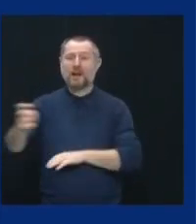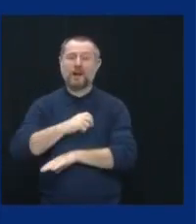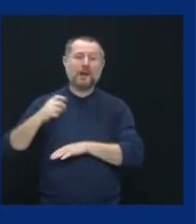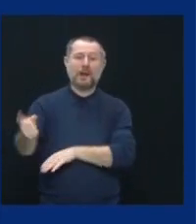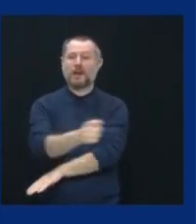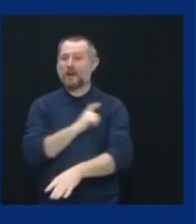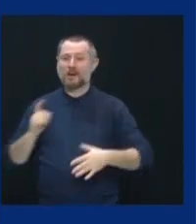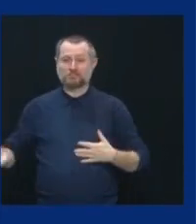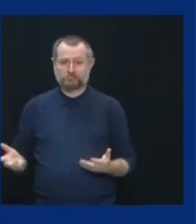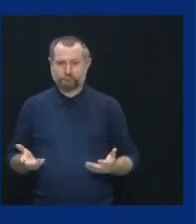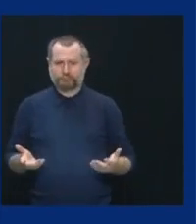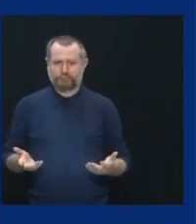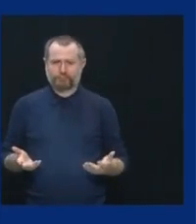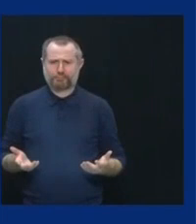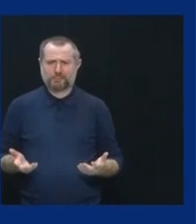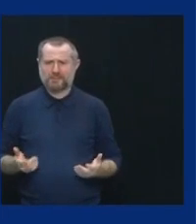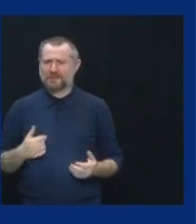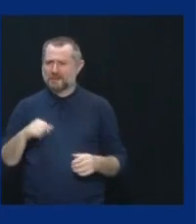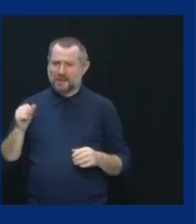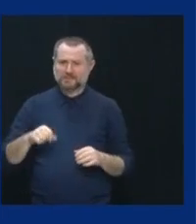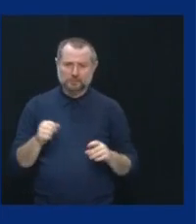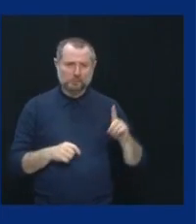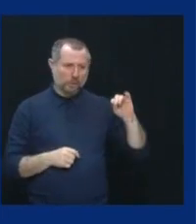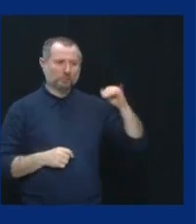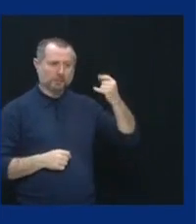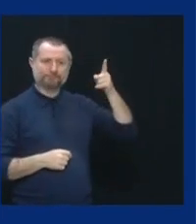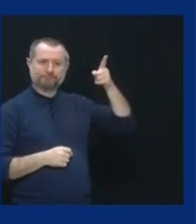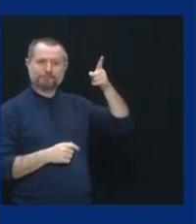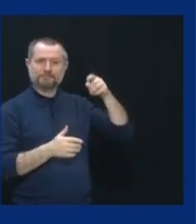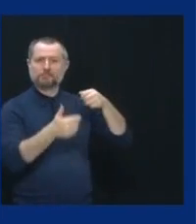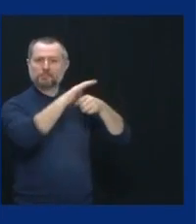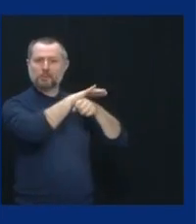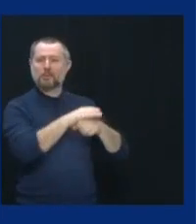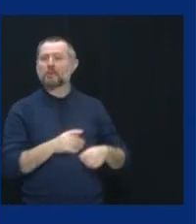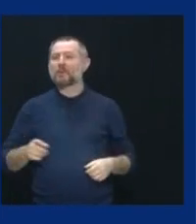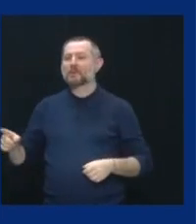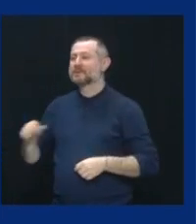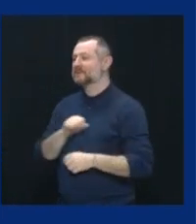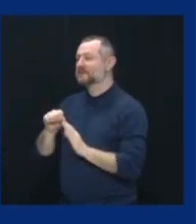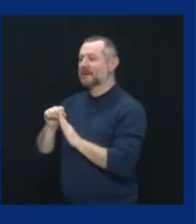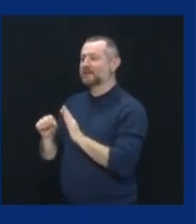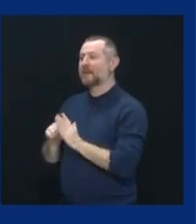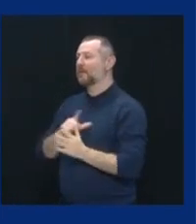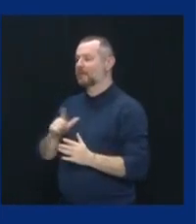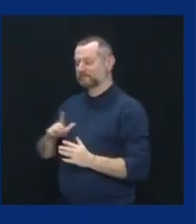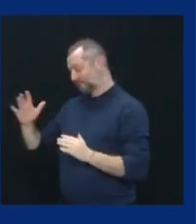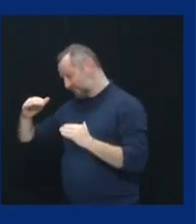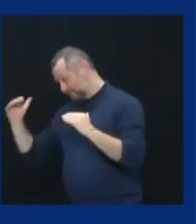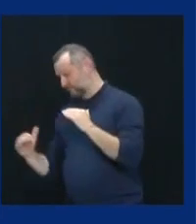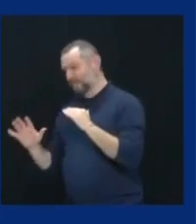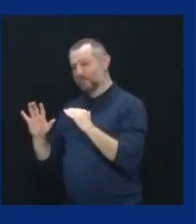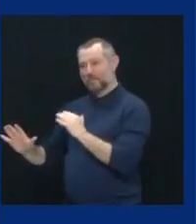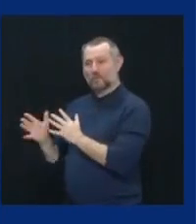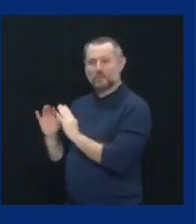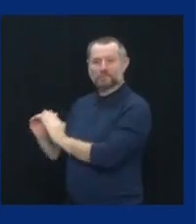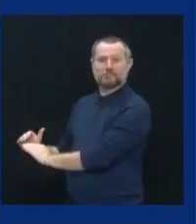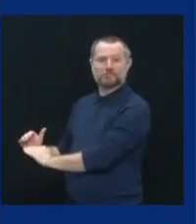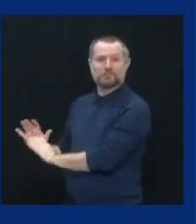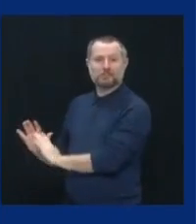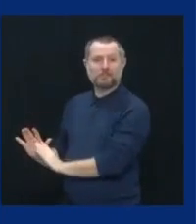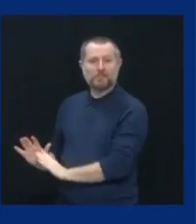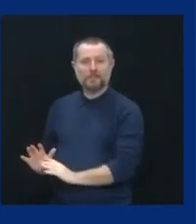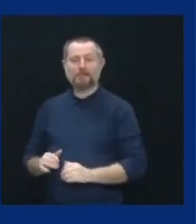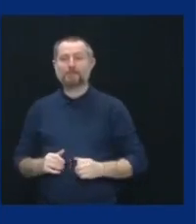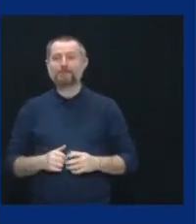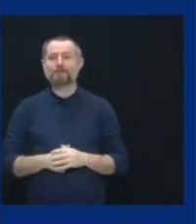But yes, we prioritized DOJ over the state legislature, and that's what they focused on. And forget, not besides